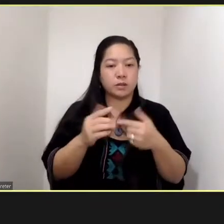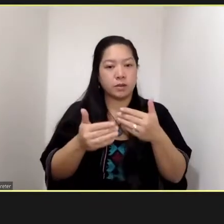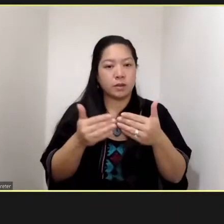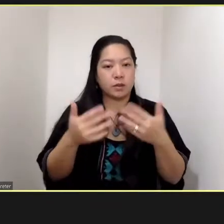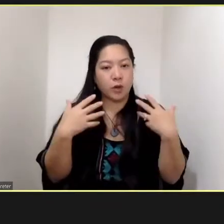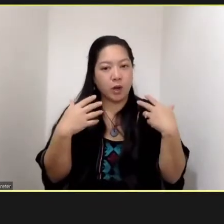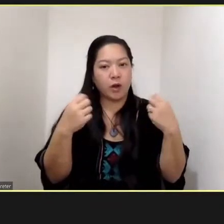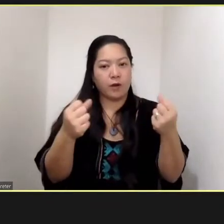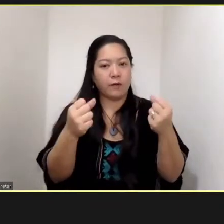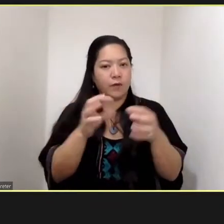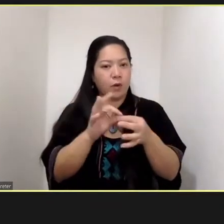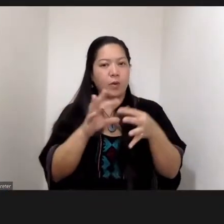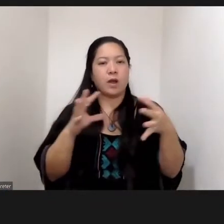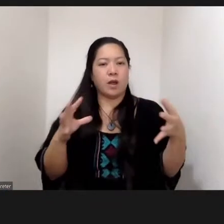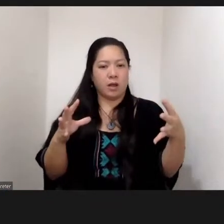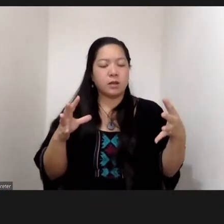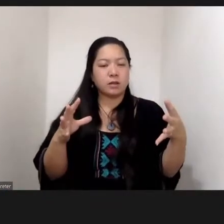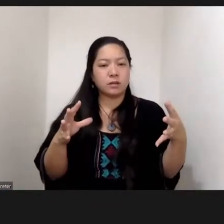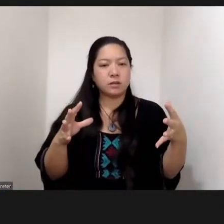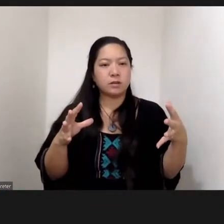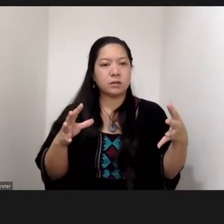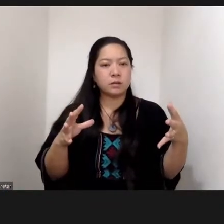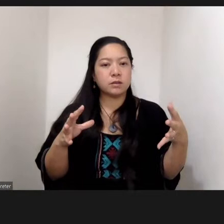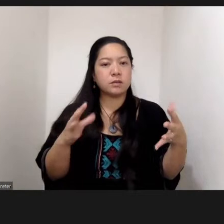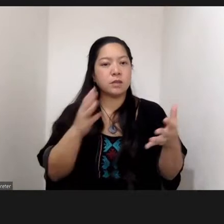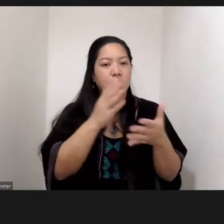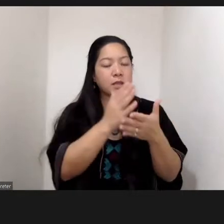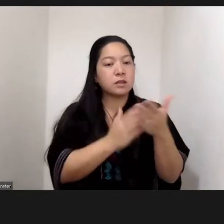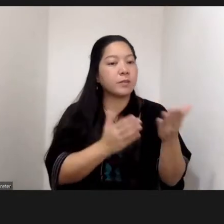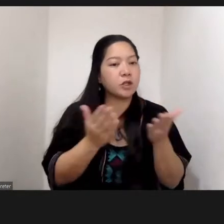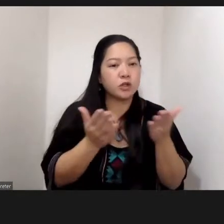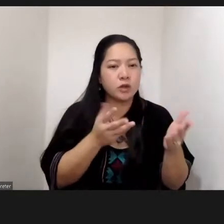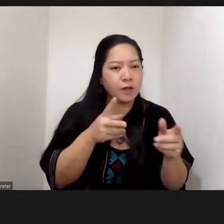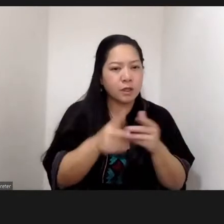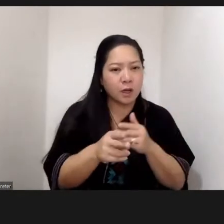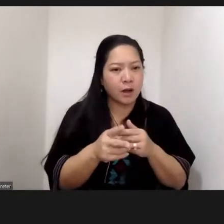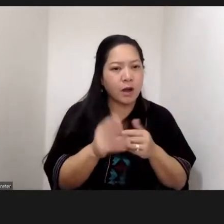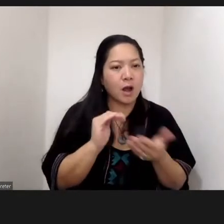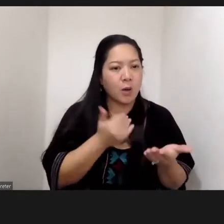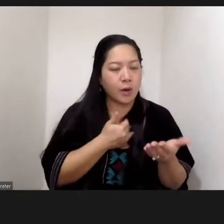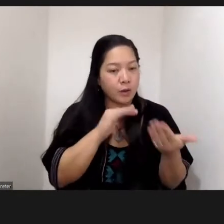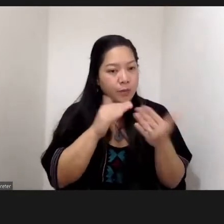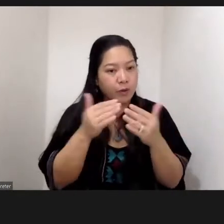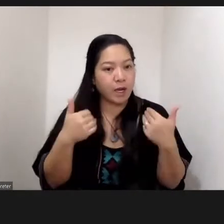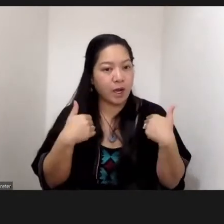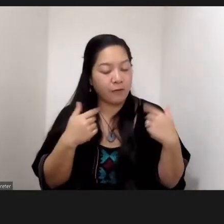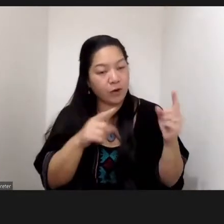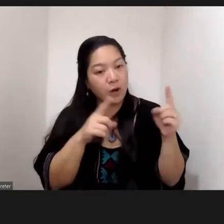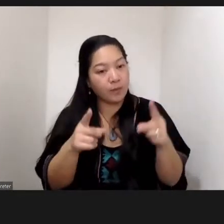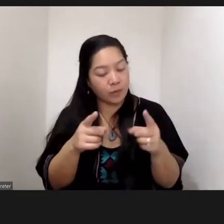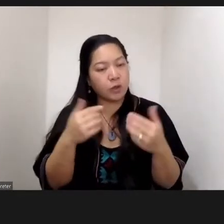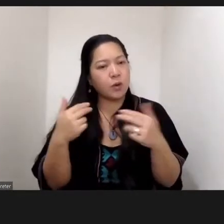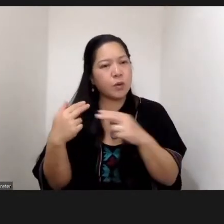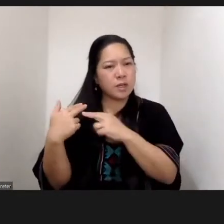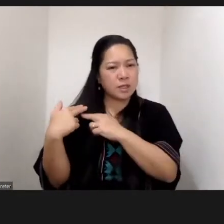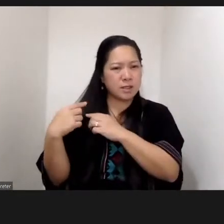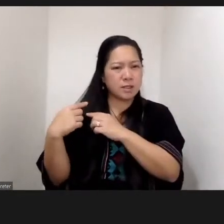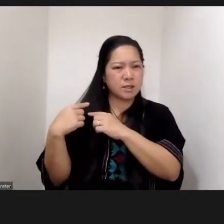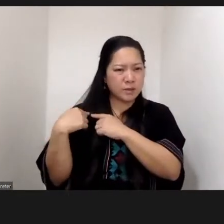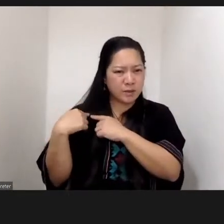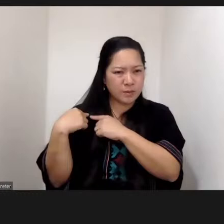recovery without abruptly cutting off the services that we as a community have come to rely on throughout the